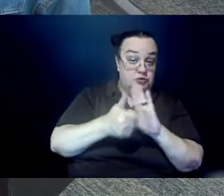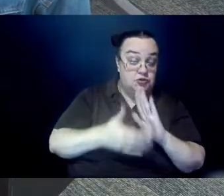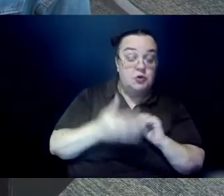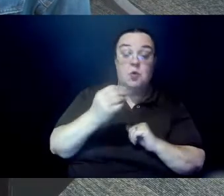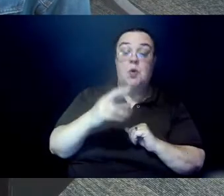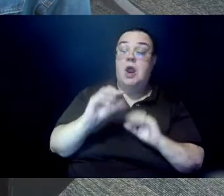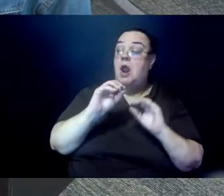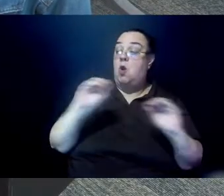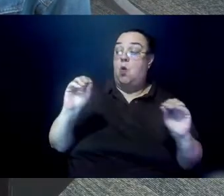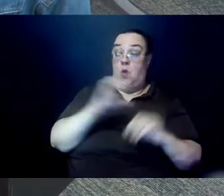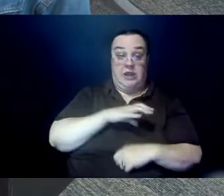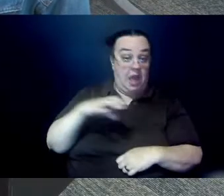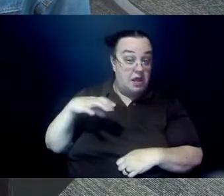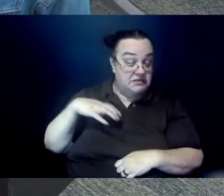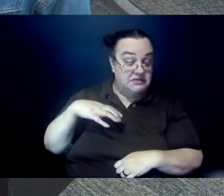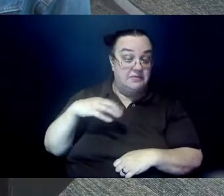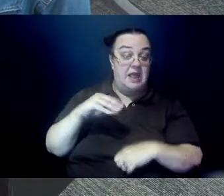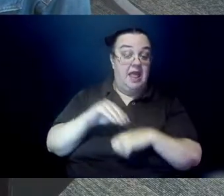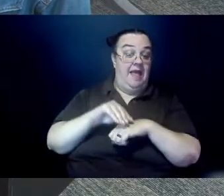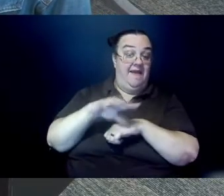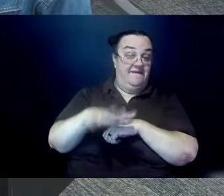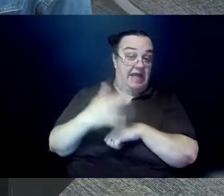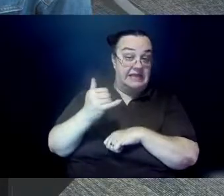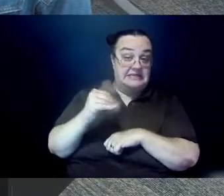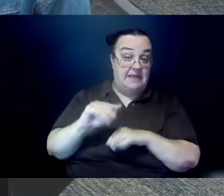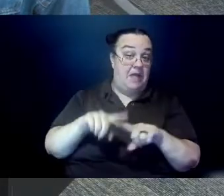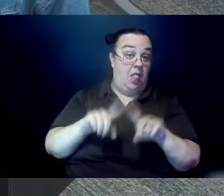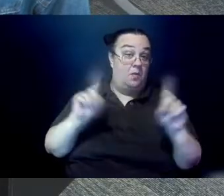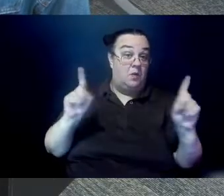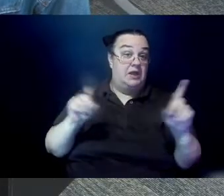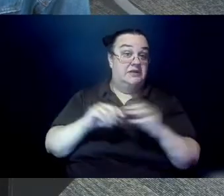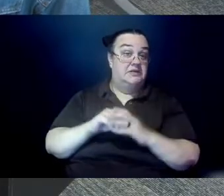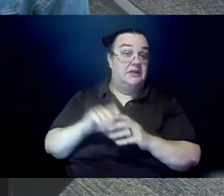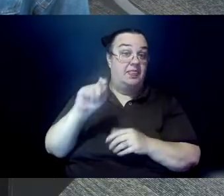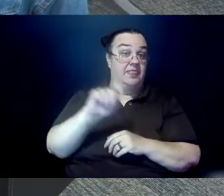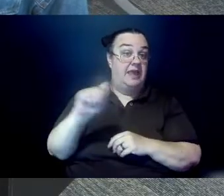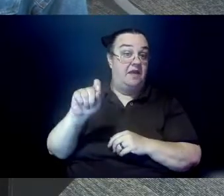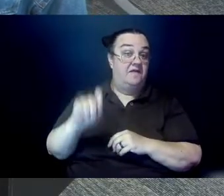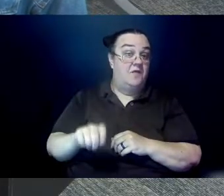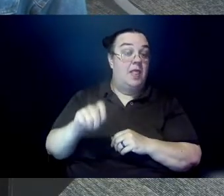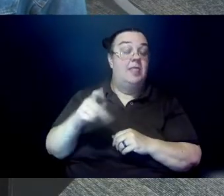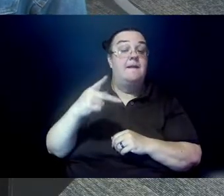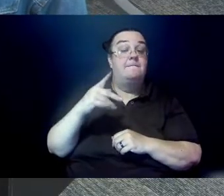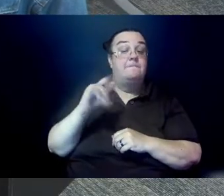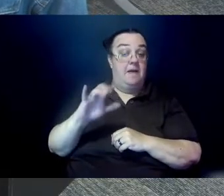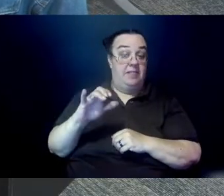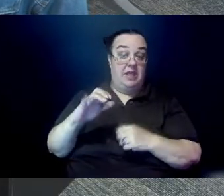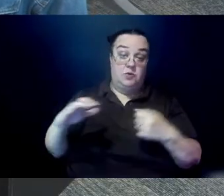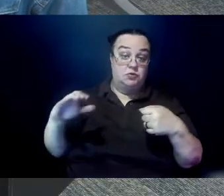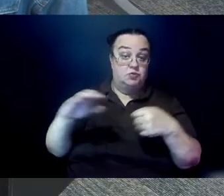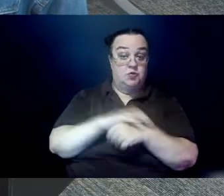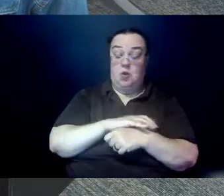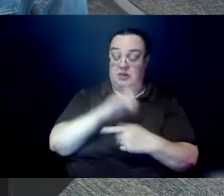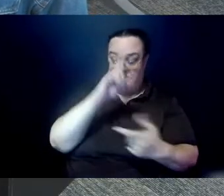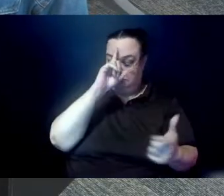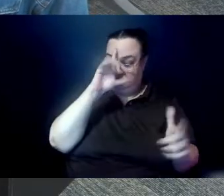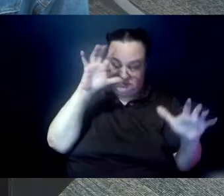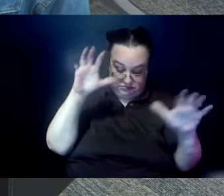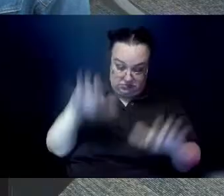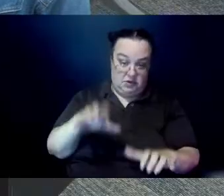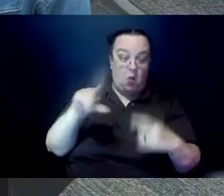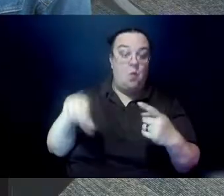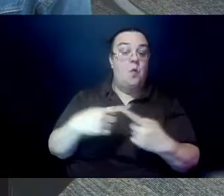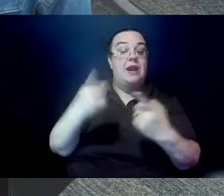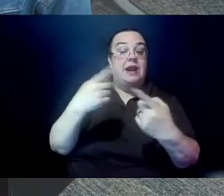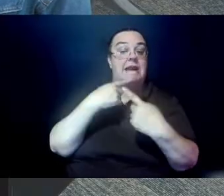any council member advised him otherwise. Therefore, the public was totally caught off guard when it was